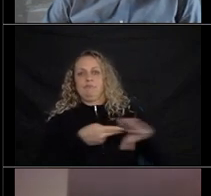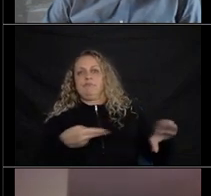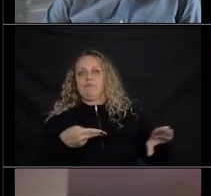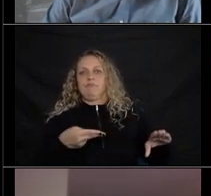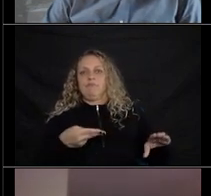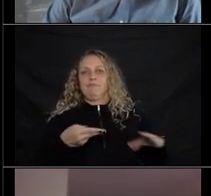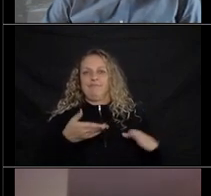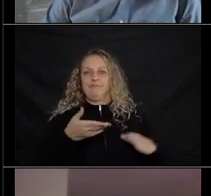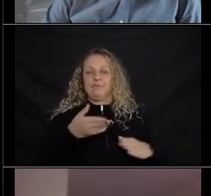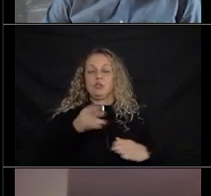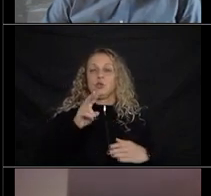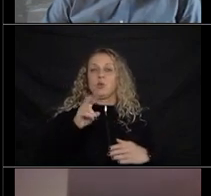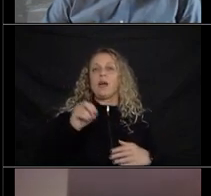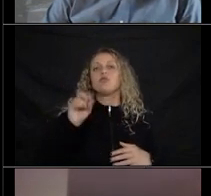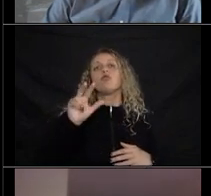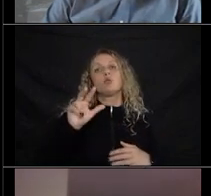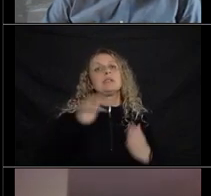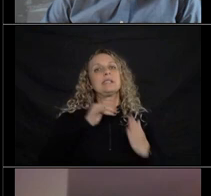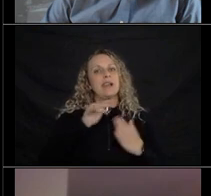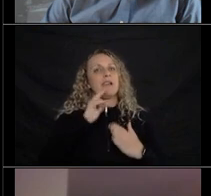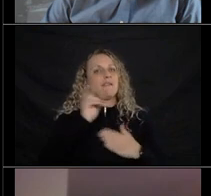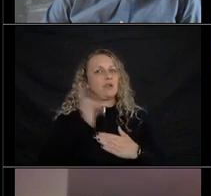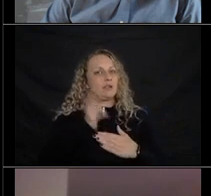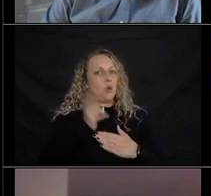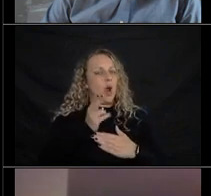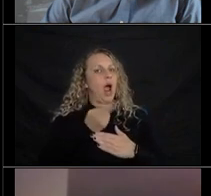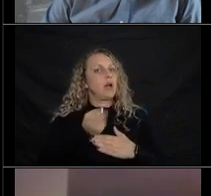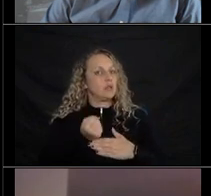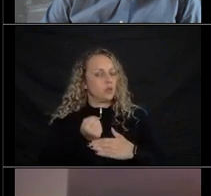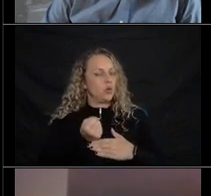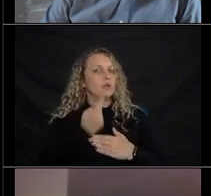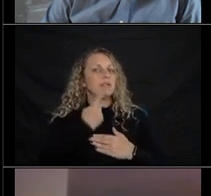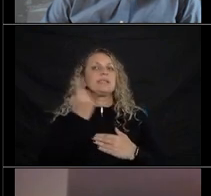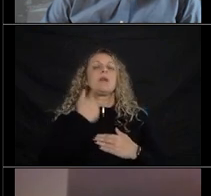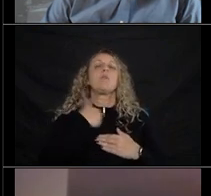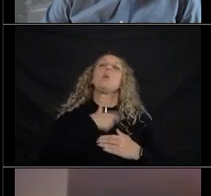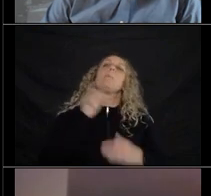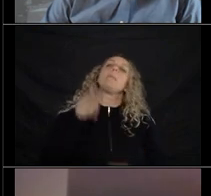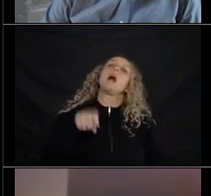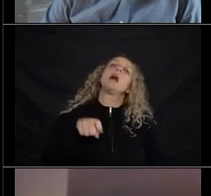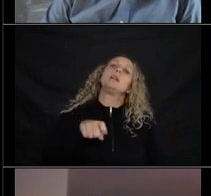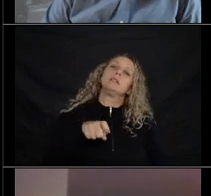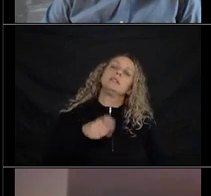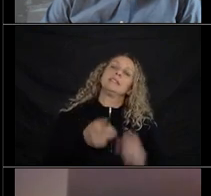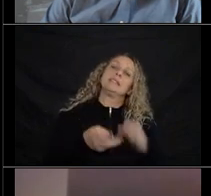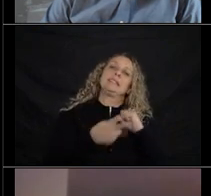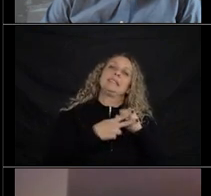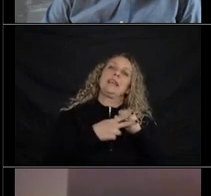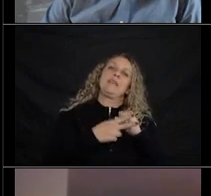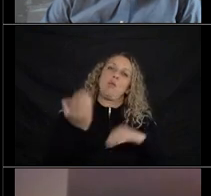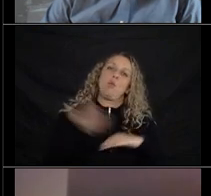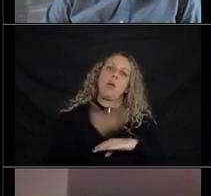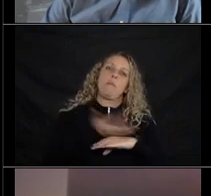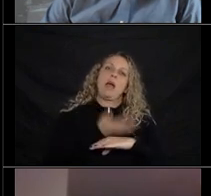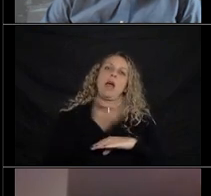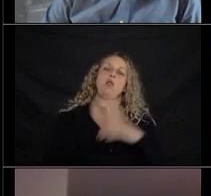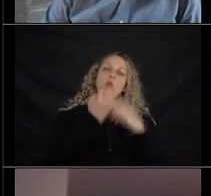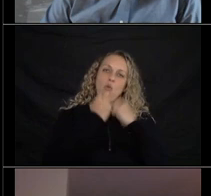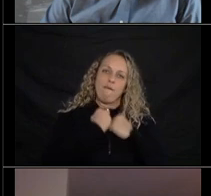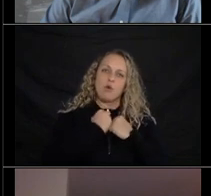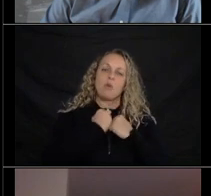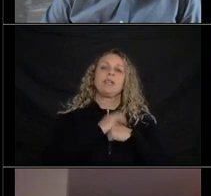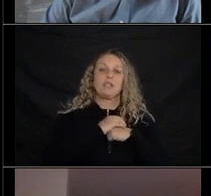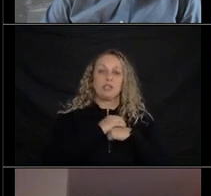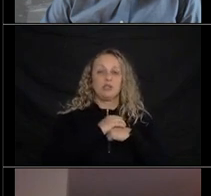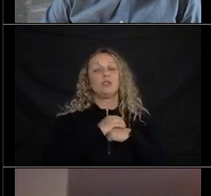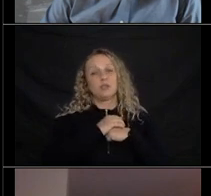the historic high school. Saying that it is something that we must save and remodel and refurbish. And I'm